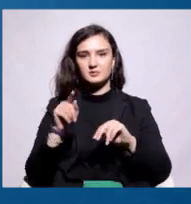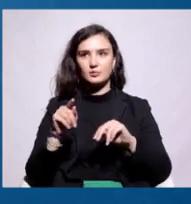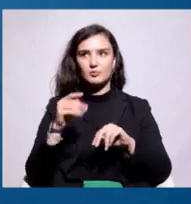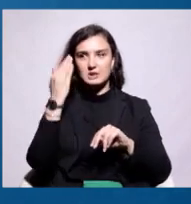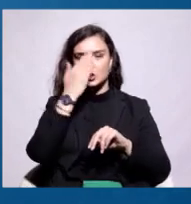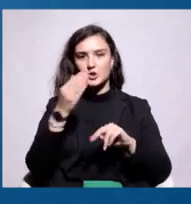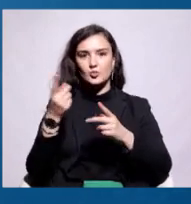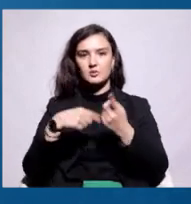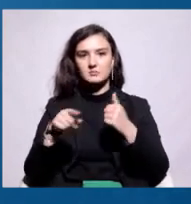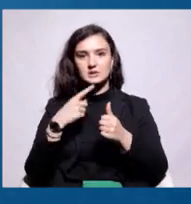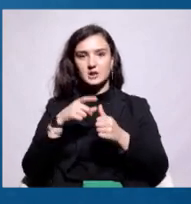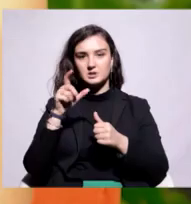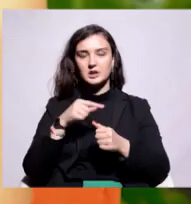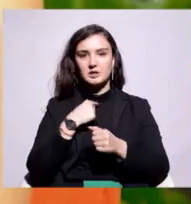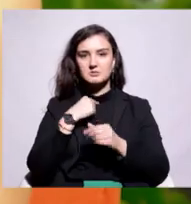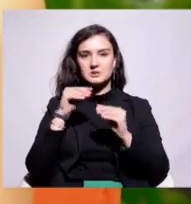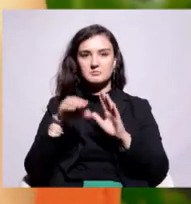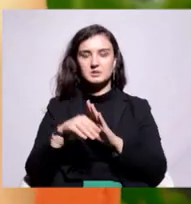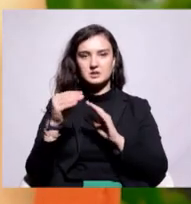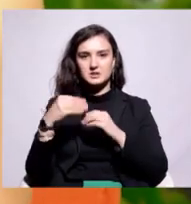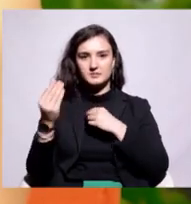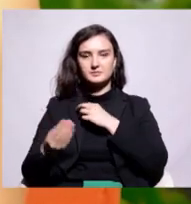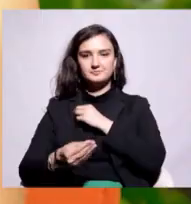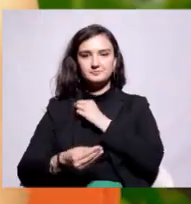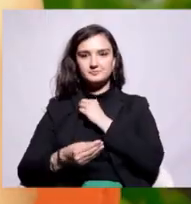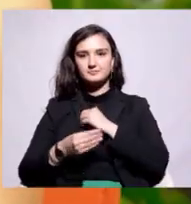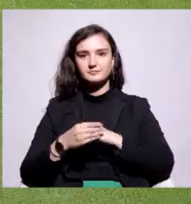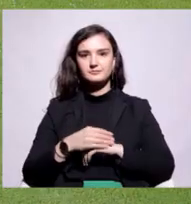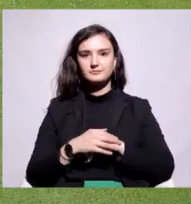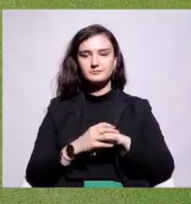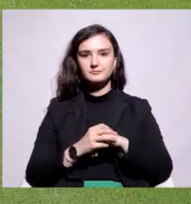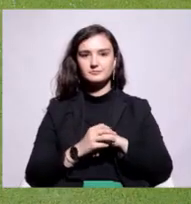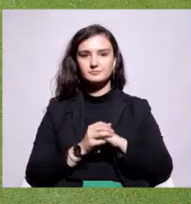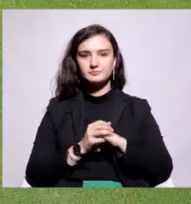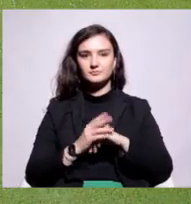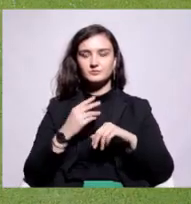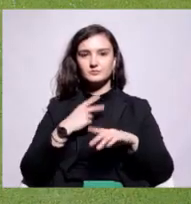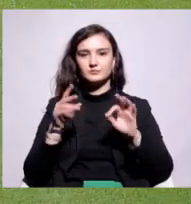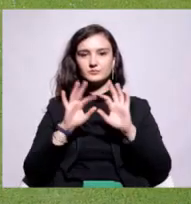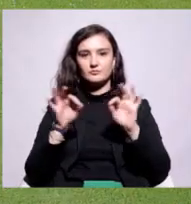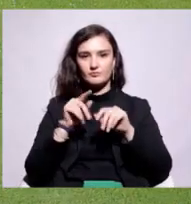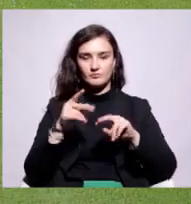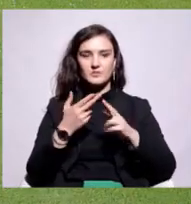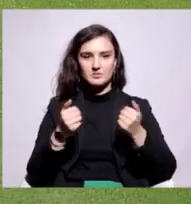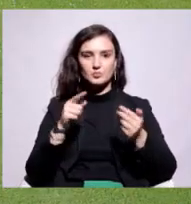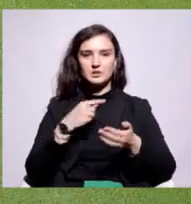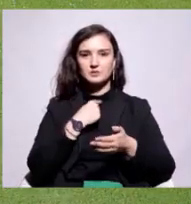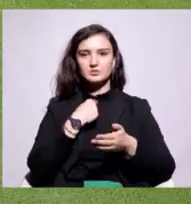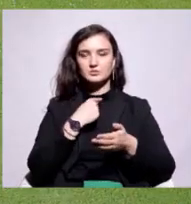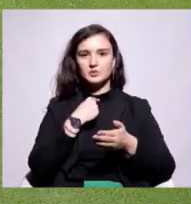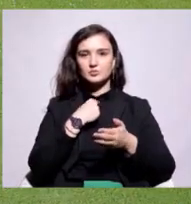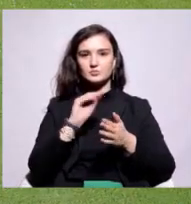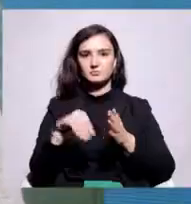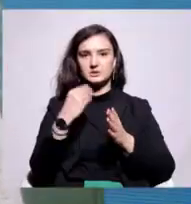office by voting for them. Archevnebi. And we should describe that word, vote, as well. Our next